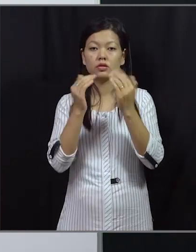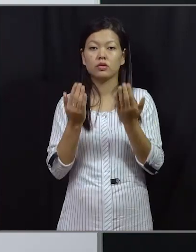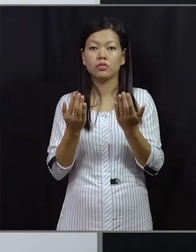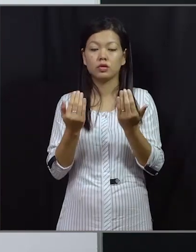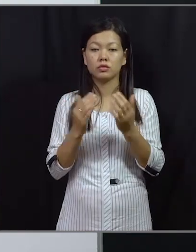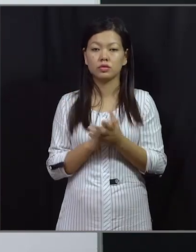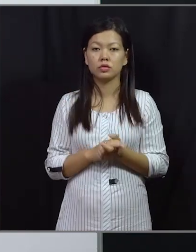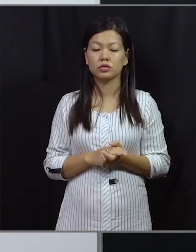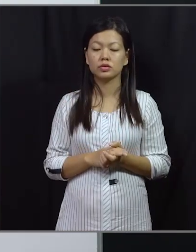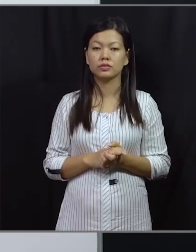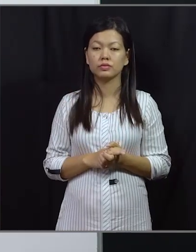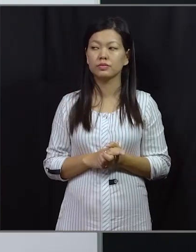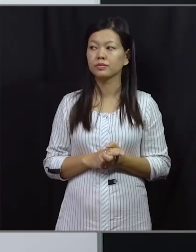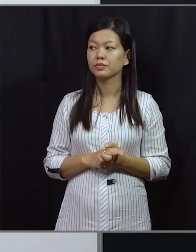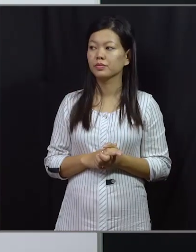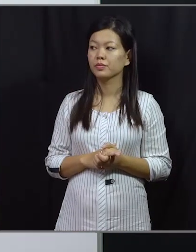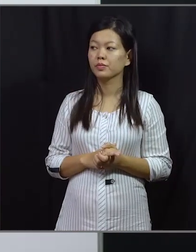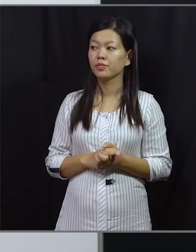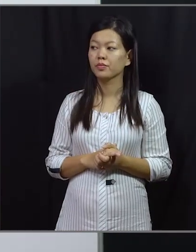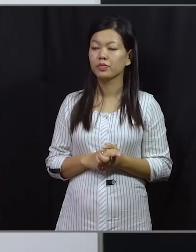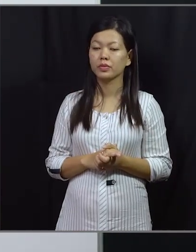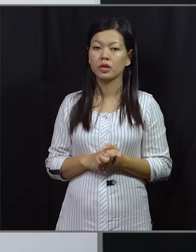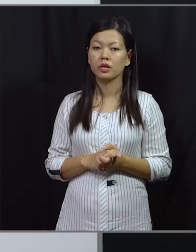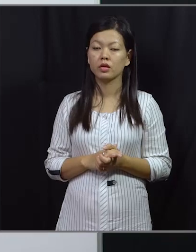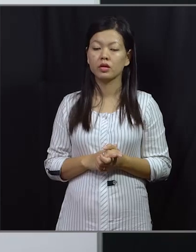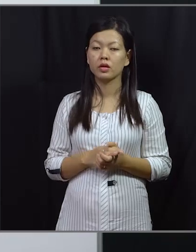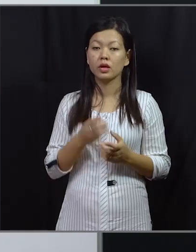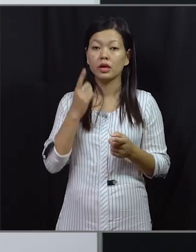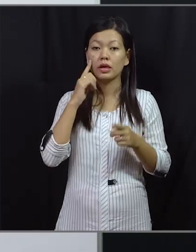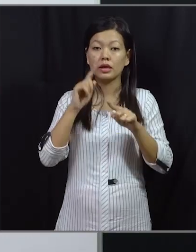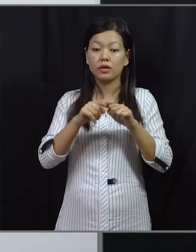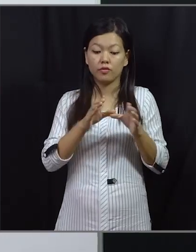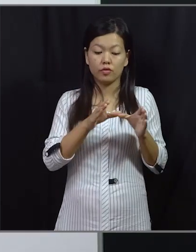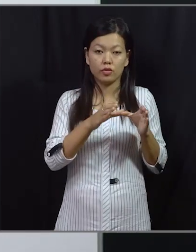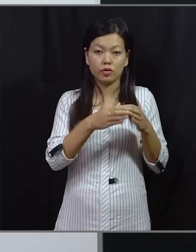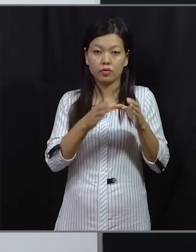A and B are said to be equal if they have